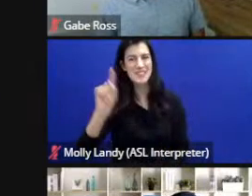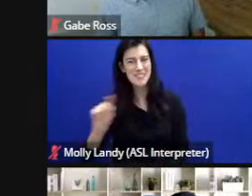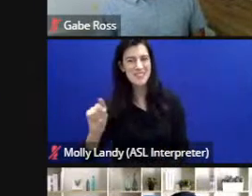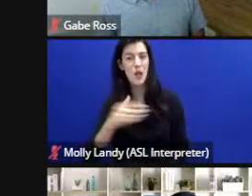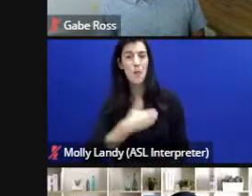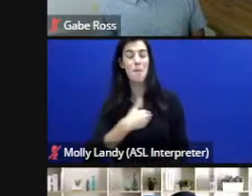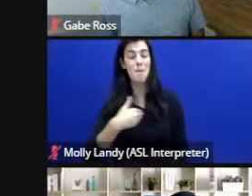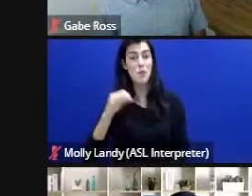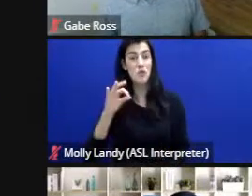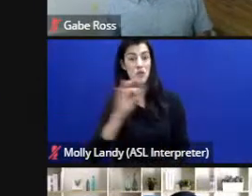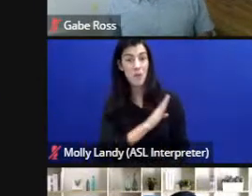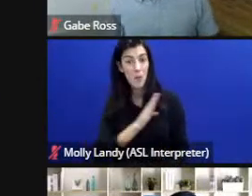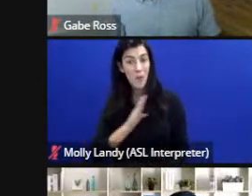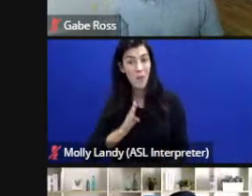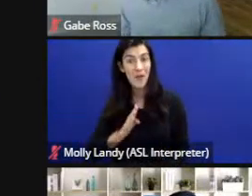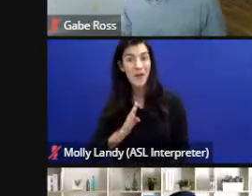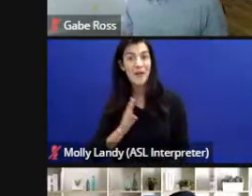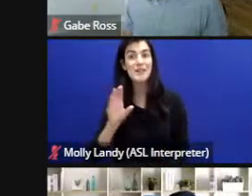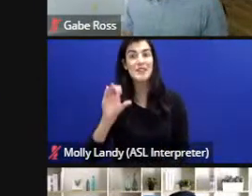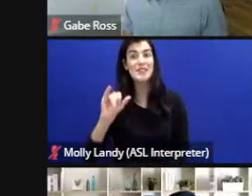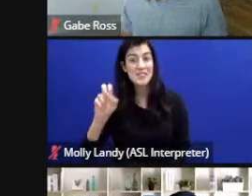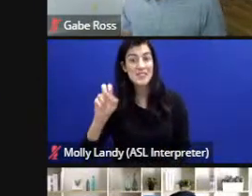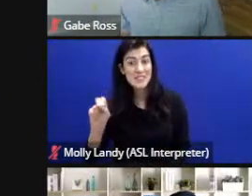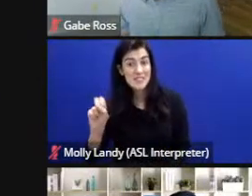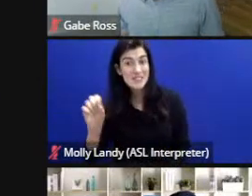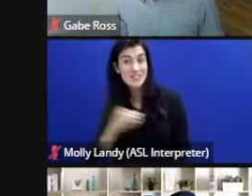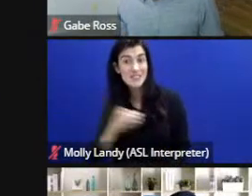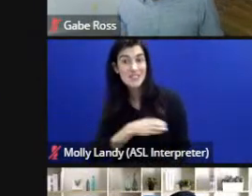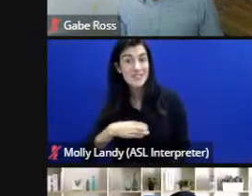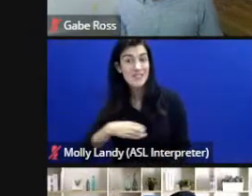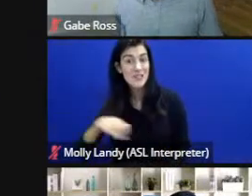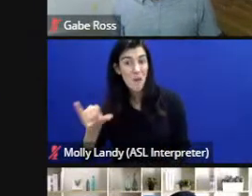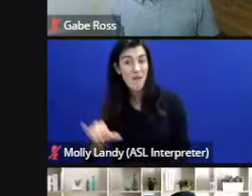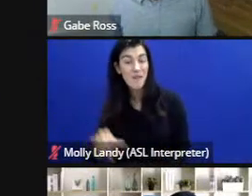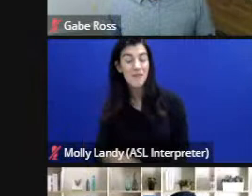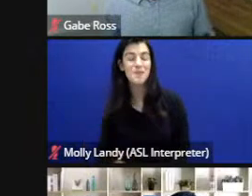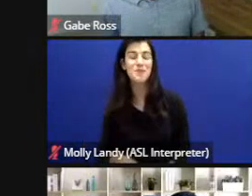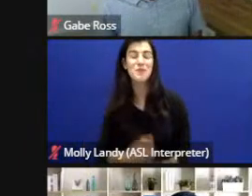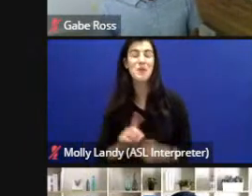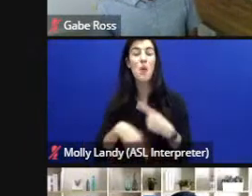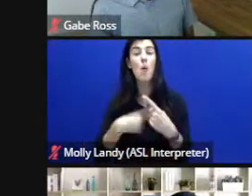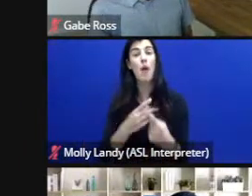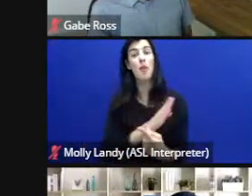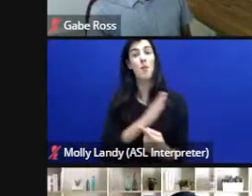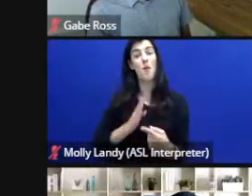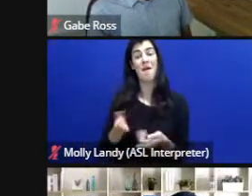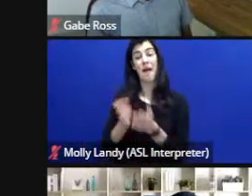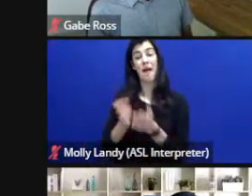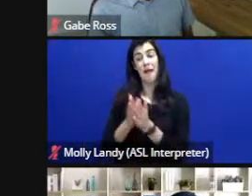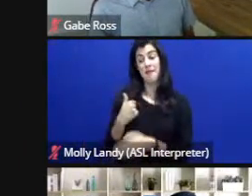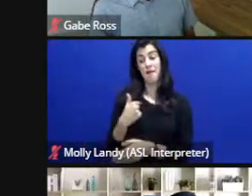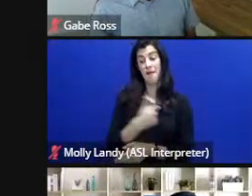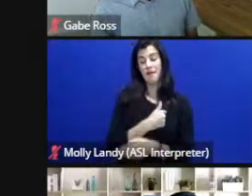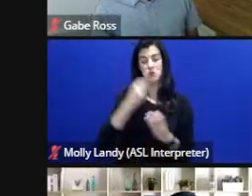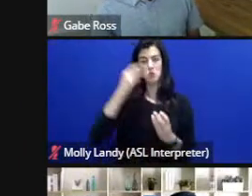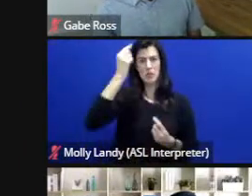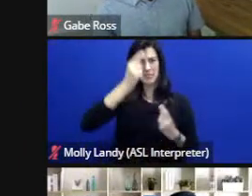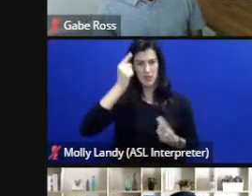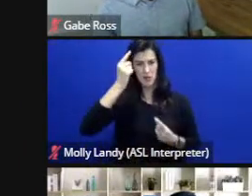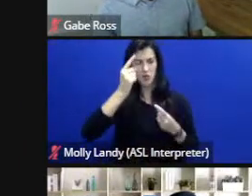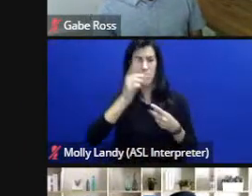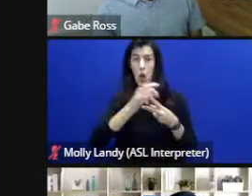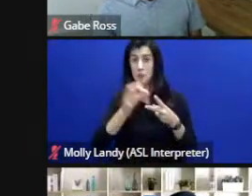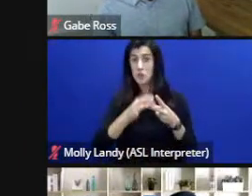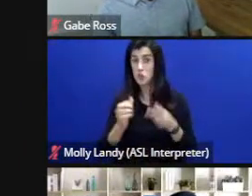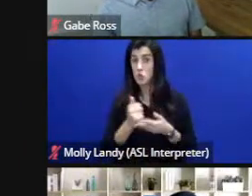interested citizens as well. When the board asked us to consider the options to help protect the